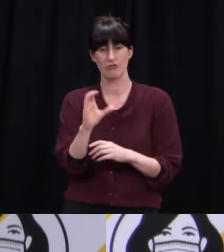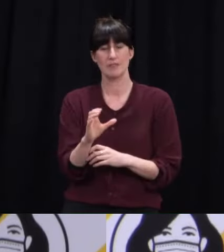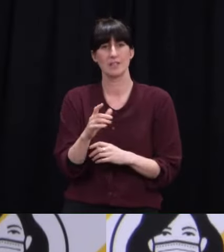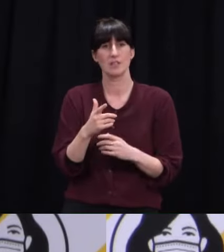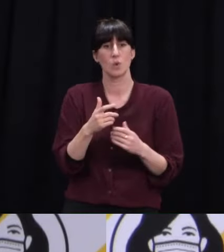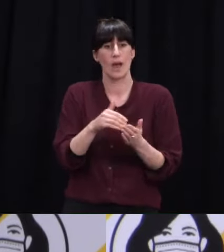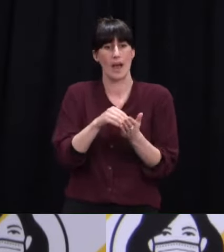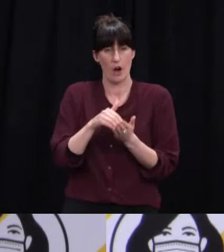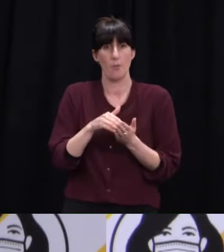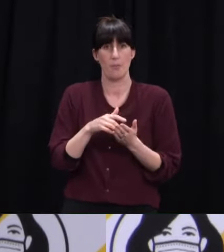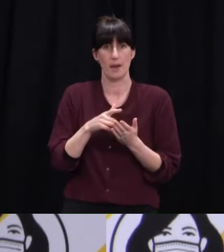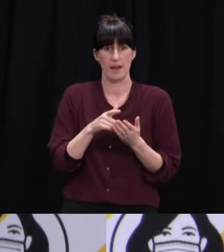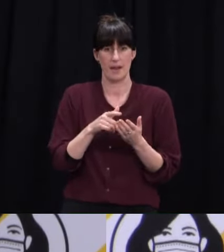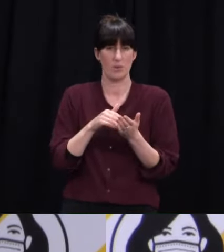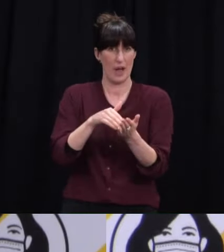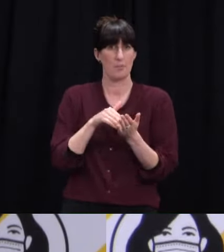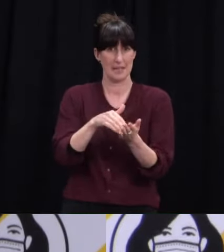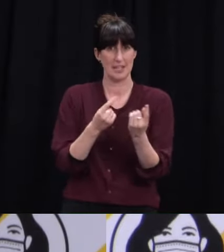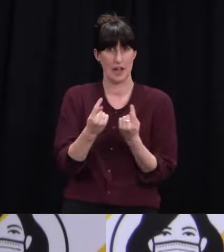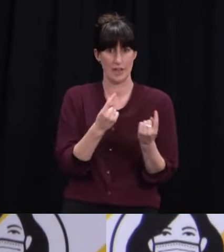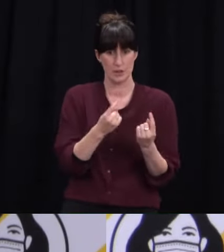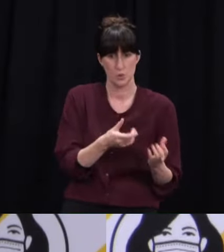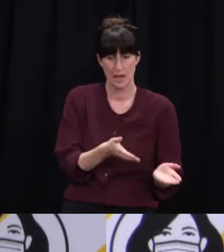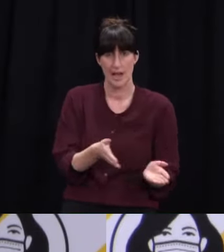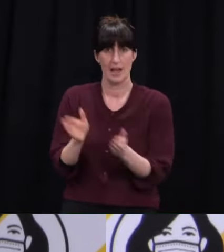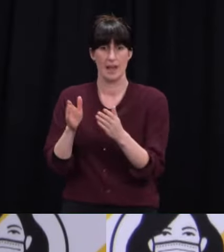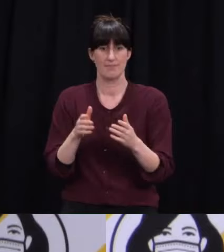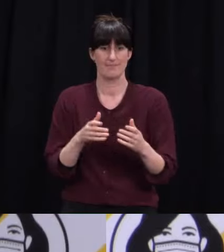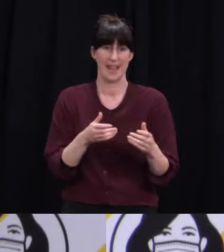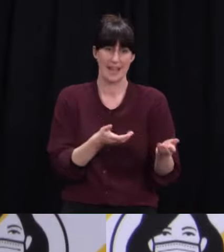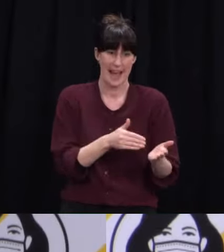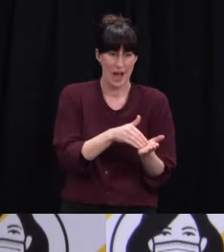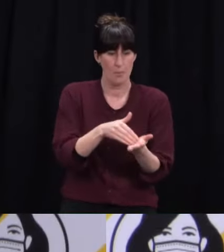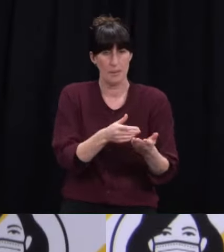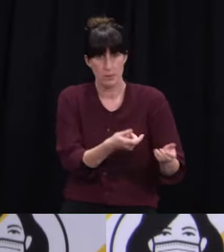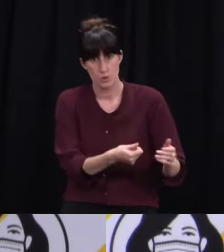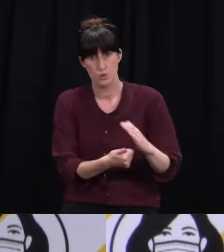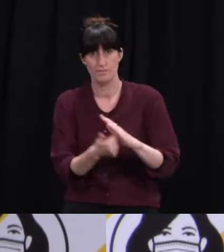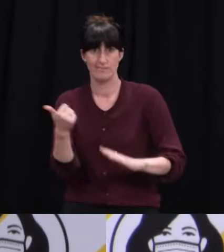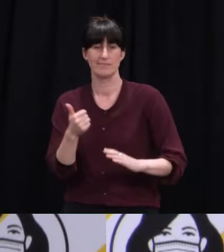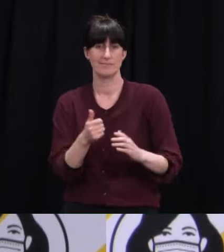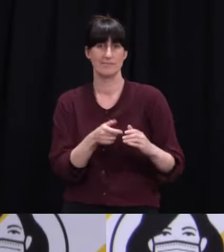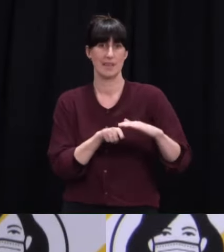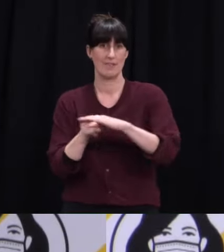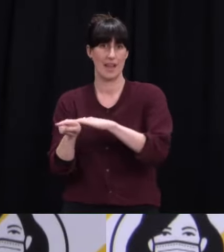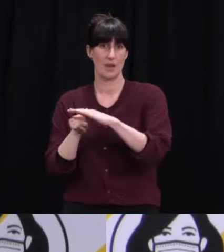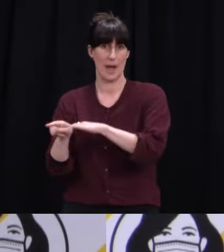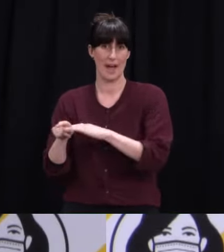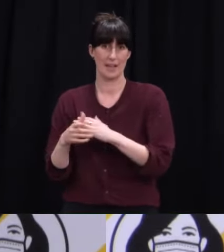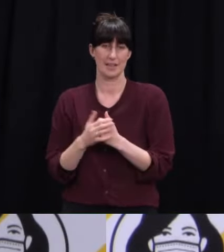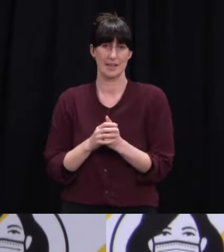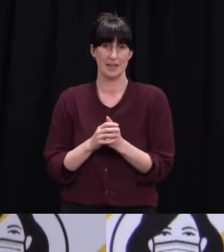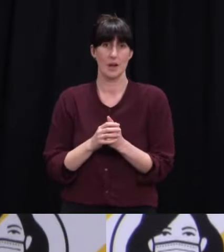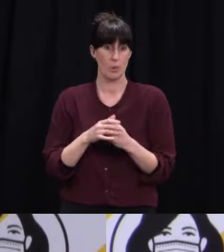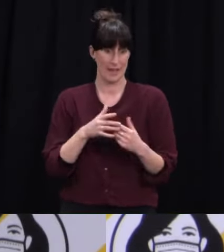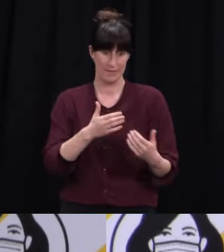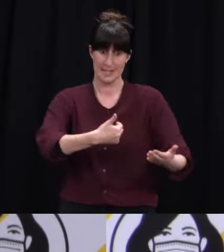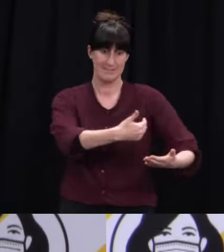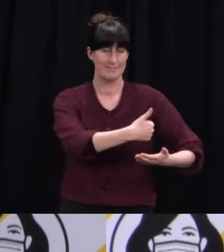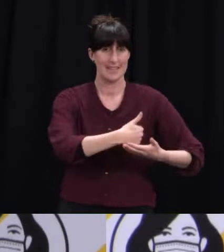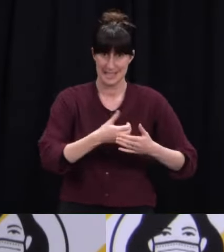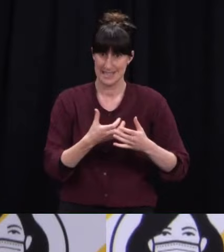already taken more people out than we were expecting to be able to, and so we'll continue to work with our international partners